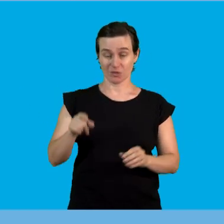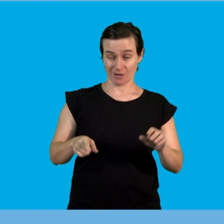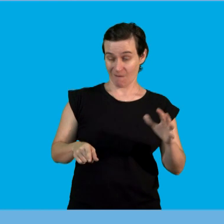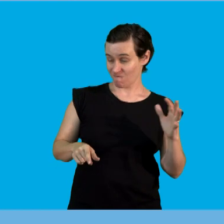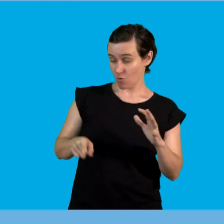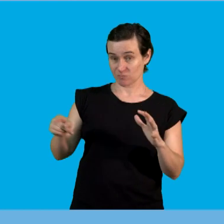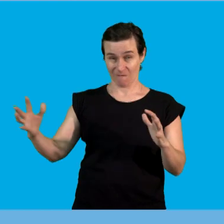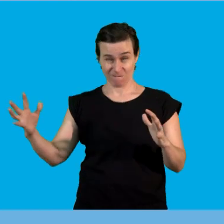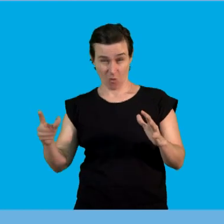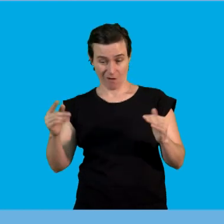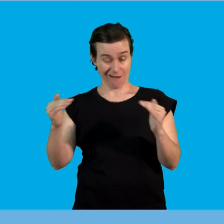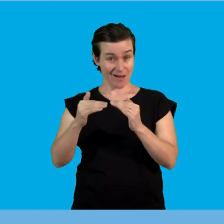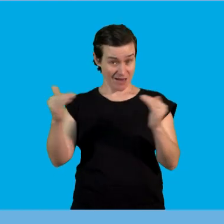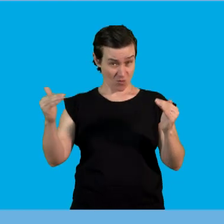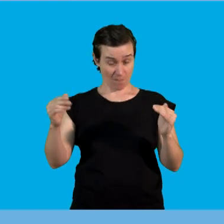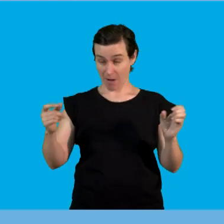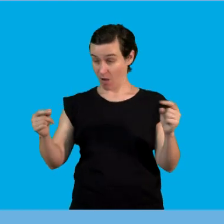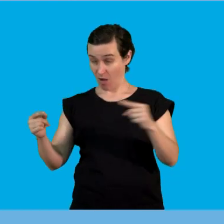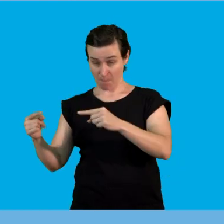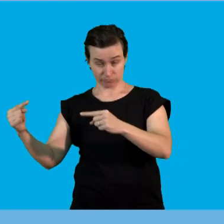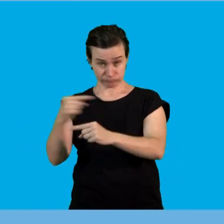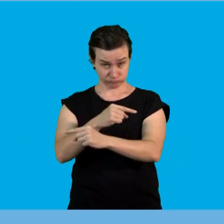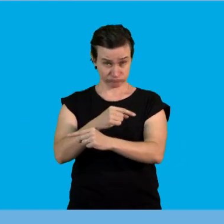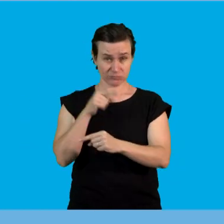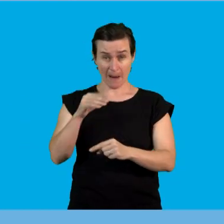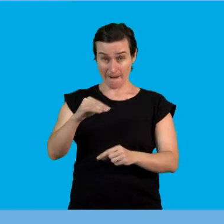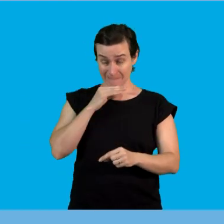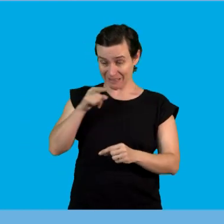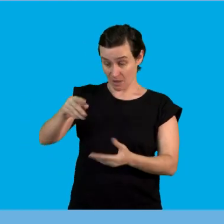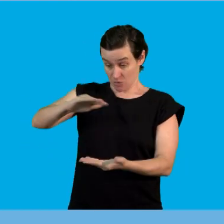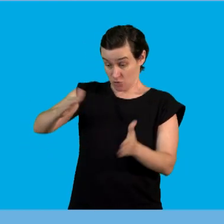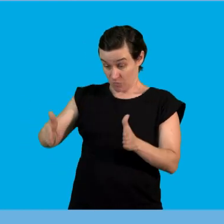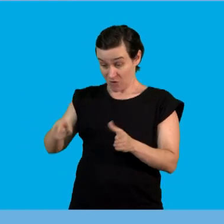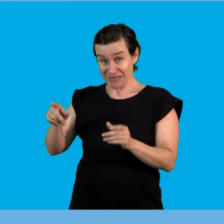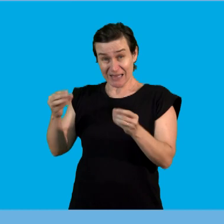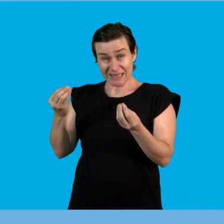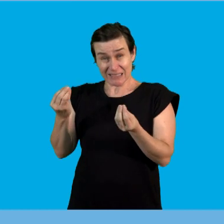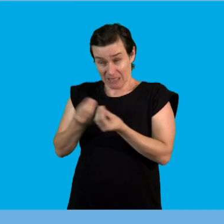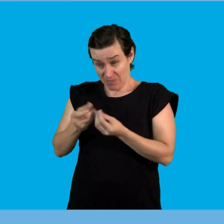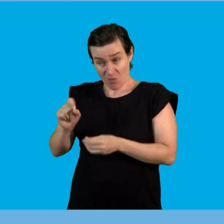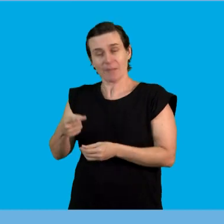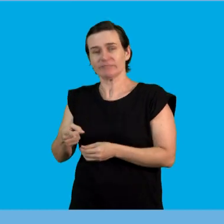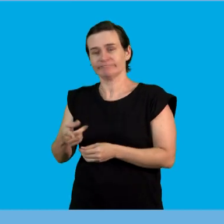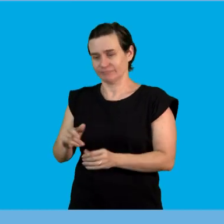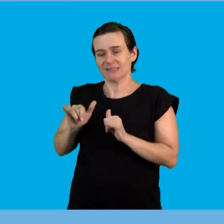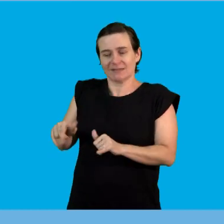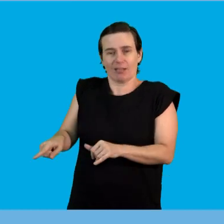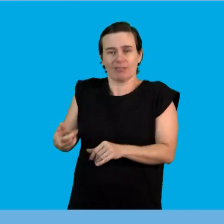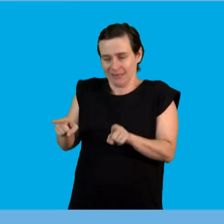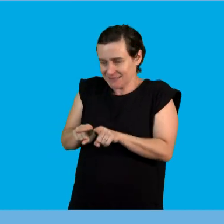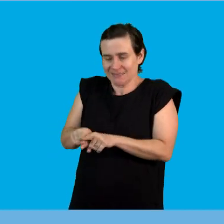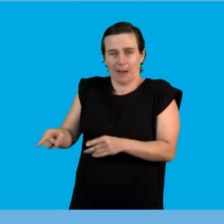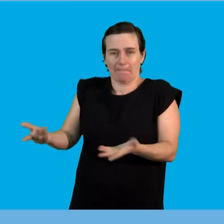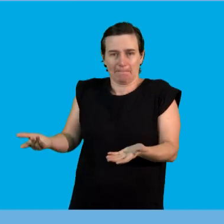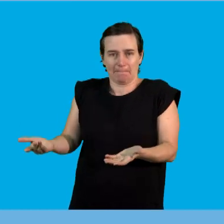two forces are equal but acting in opposite direction, there won't be any noticeable change on this 3 kg block. So this object will not